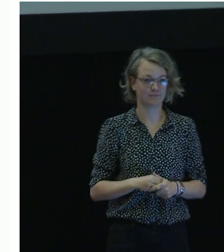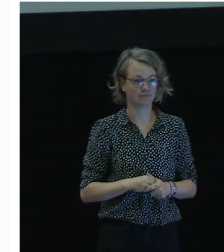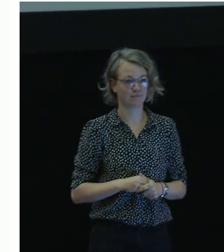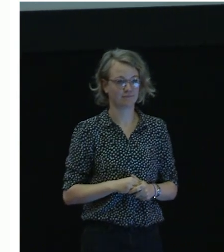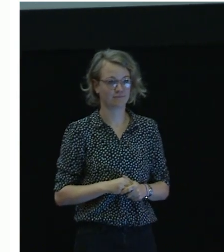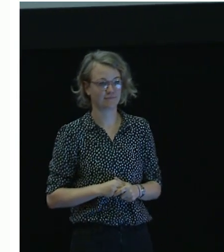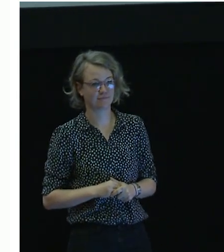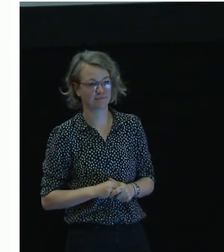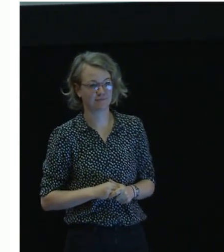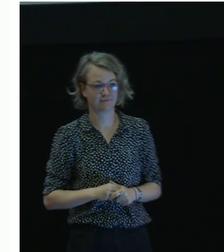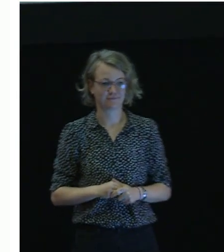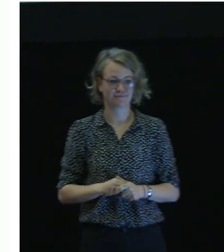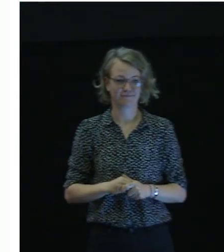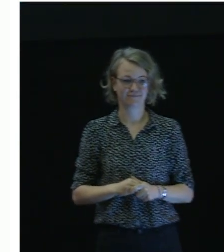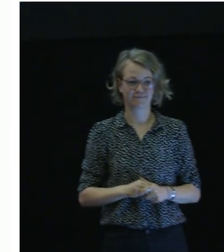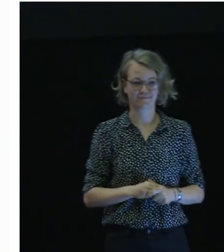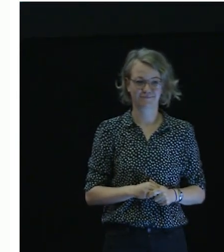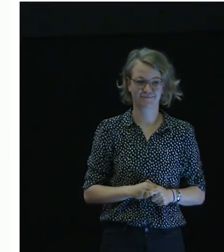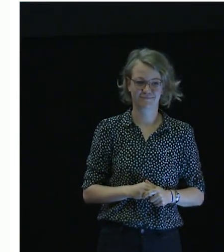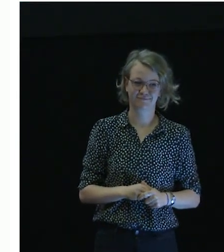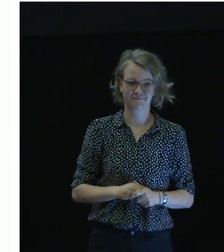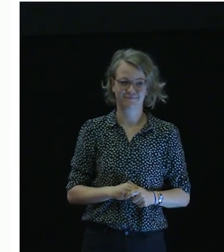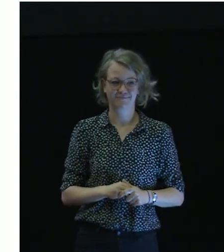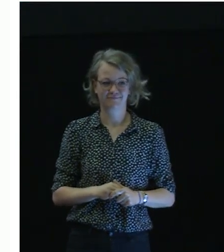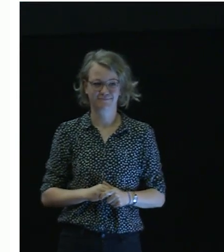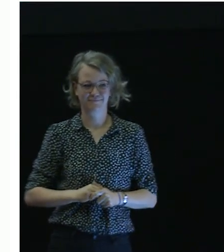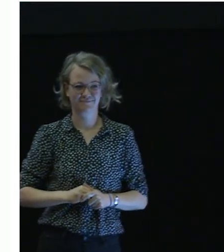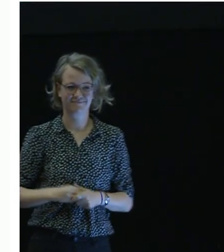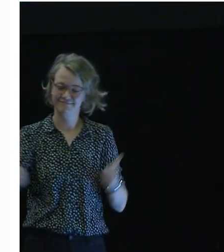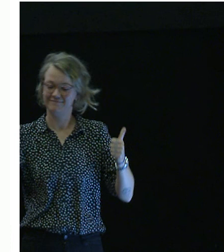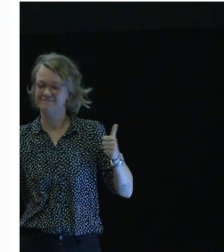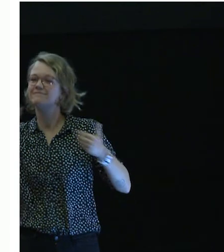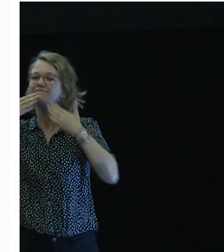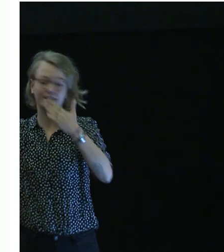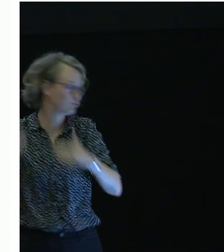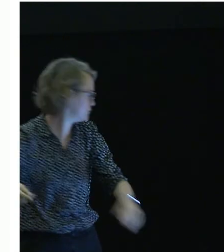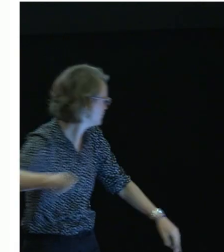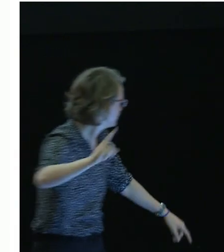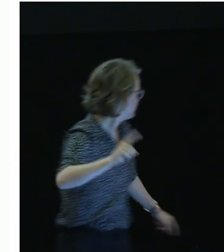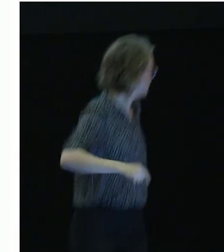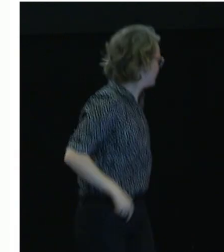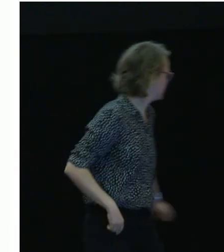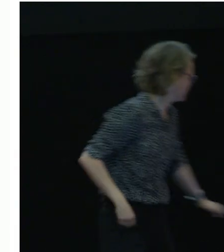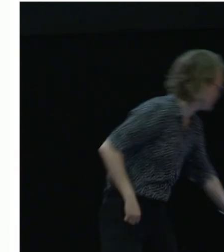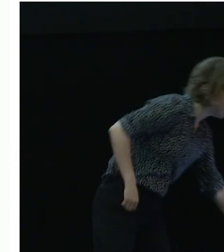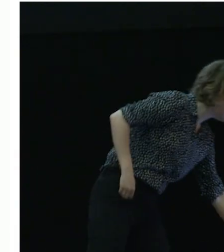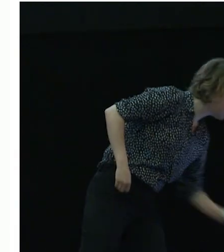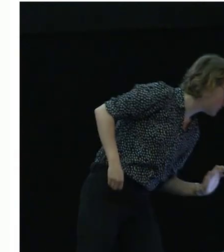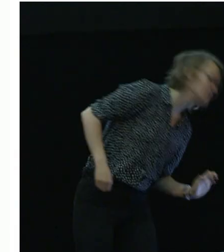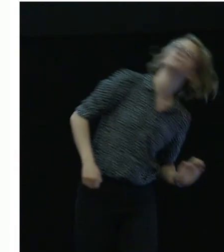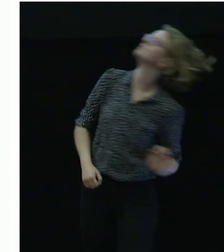end my talk with this quote by James Charlton: "Nothing about us without us." That's it. Okay. Thank you. Oh, hang on.